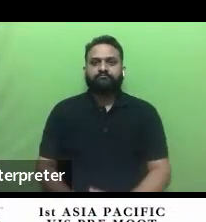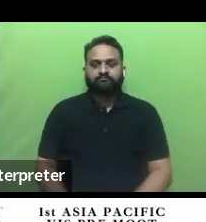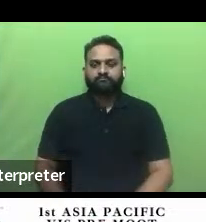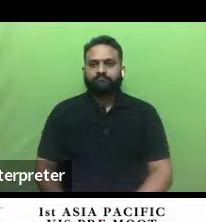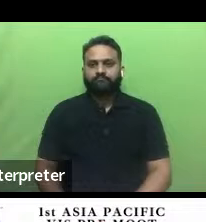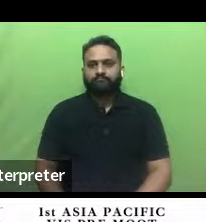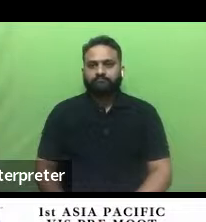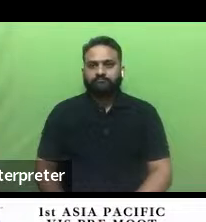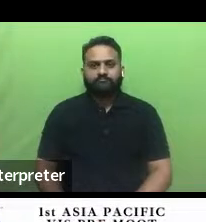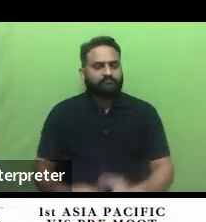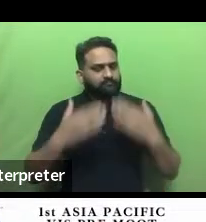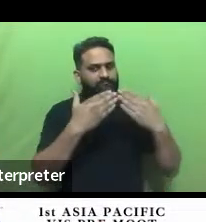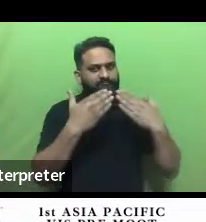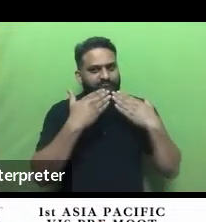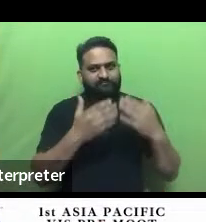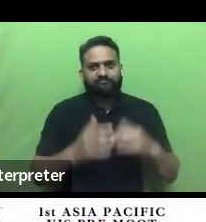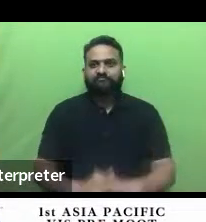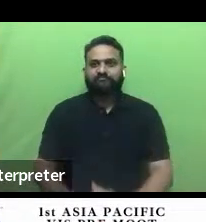Thank you.